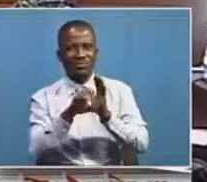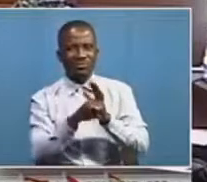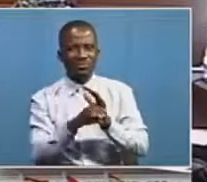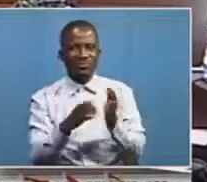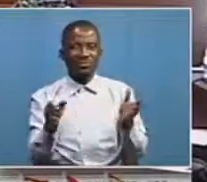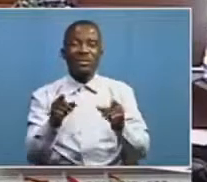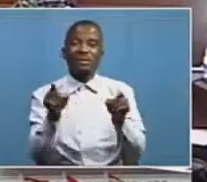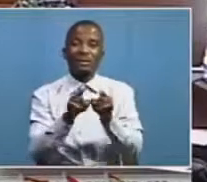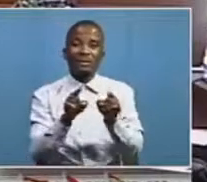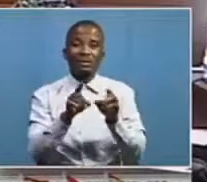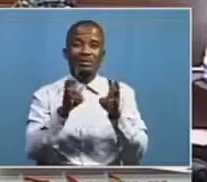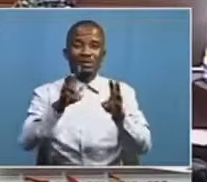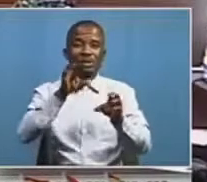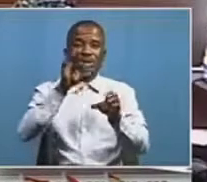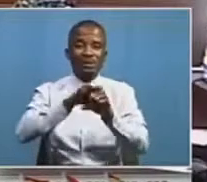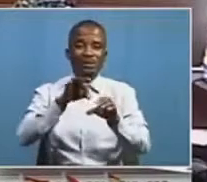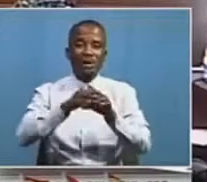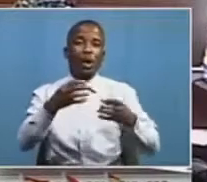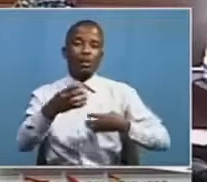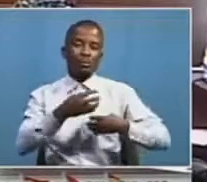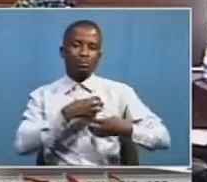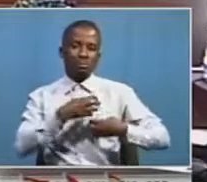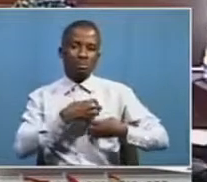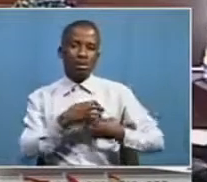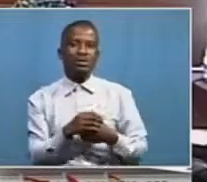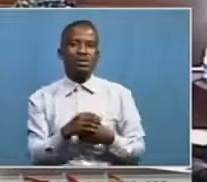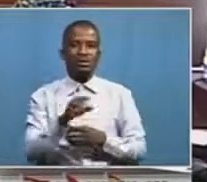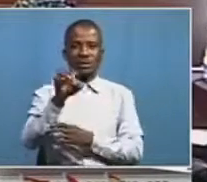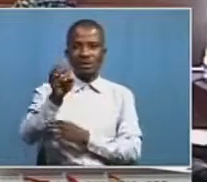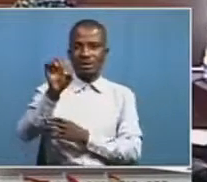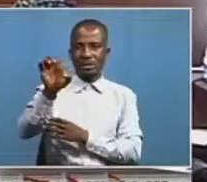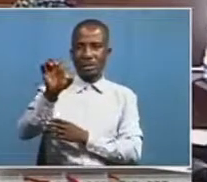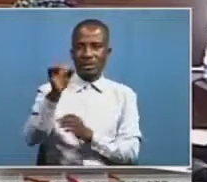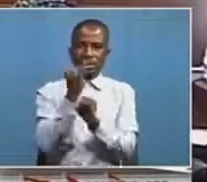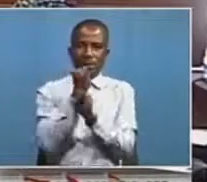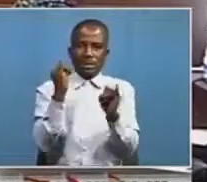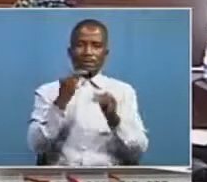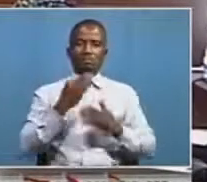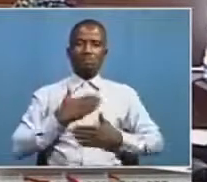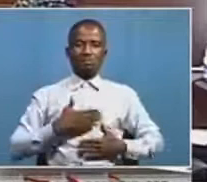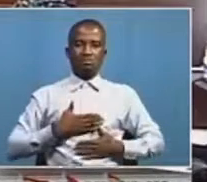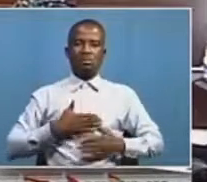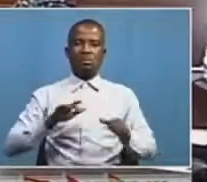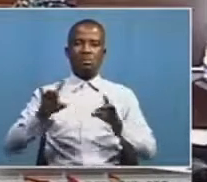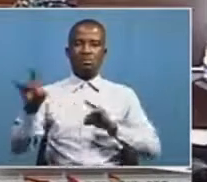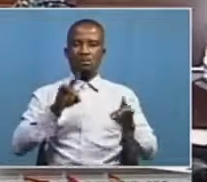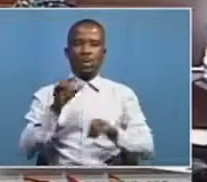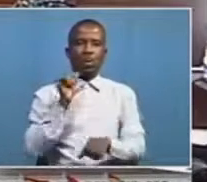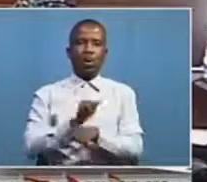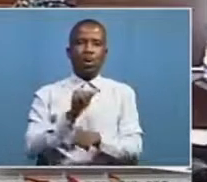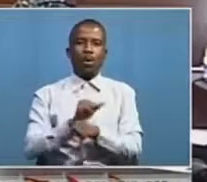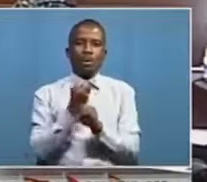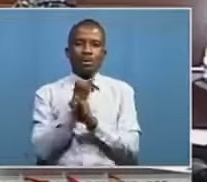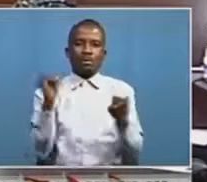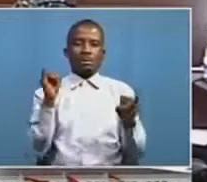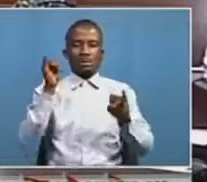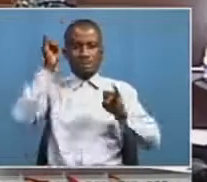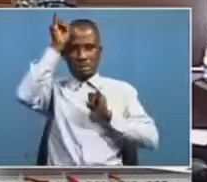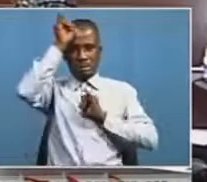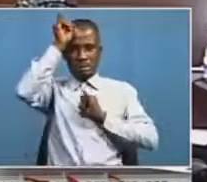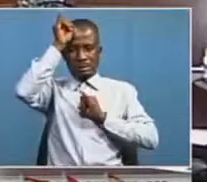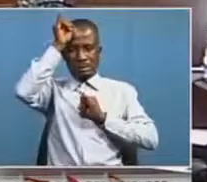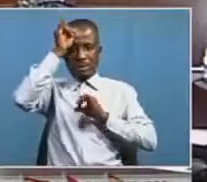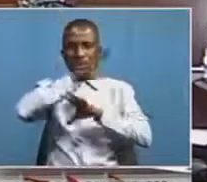same applies to an election petition. The first respondent is an independent body that performs its functions without